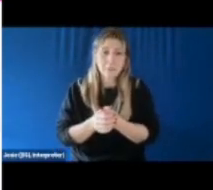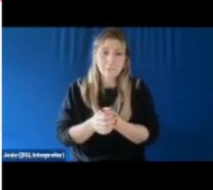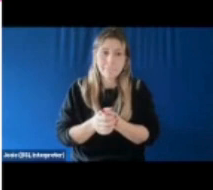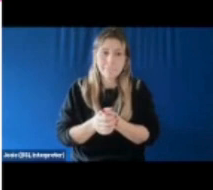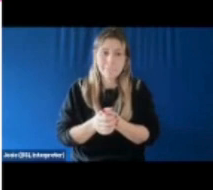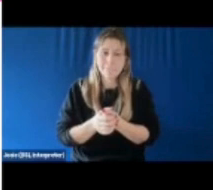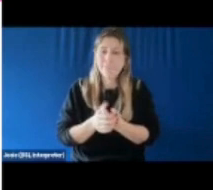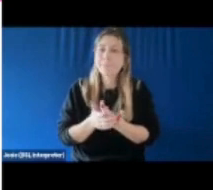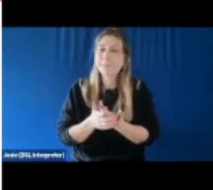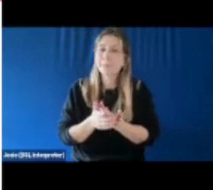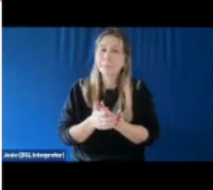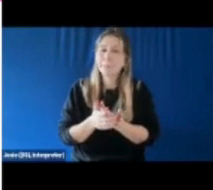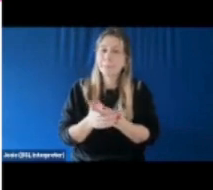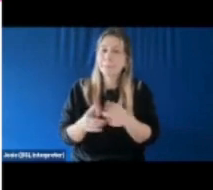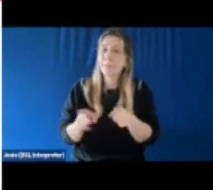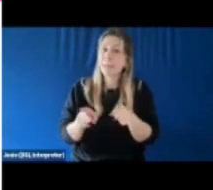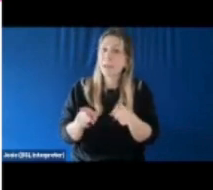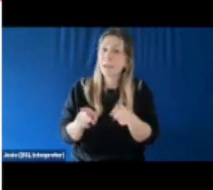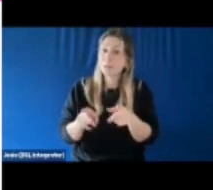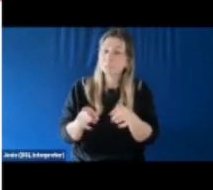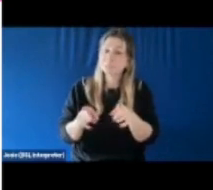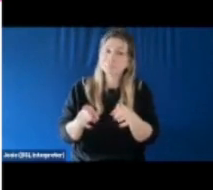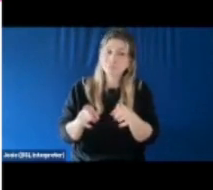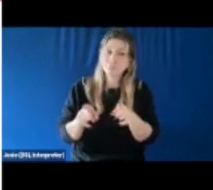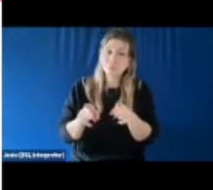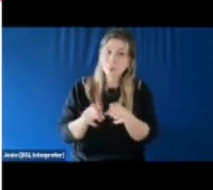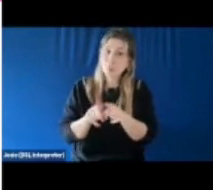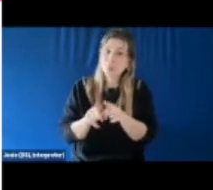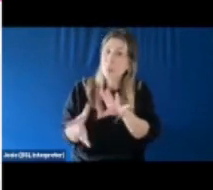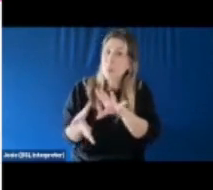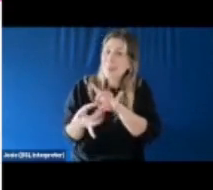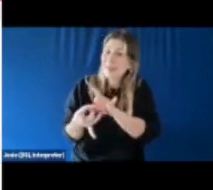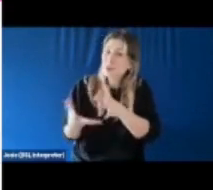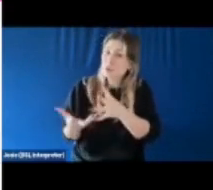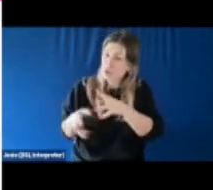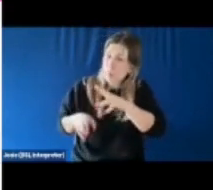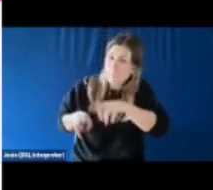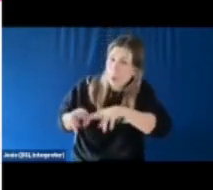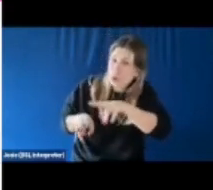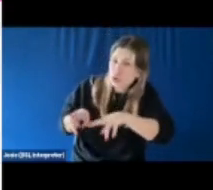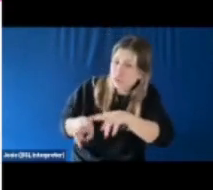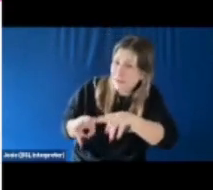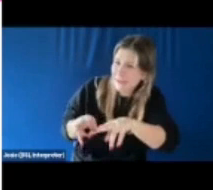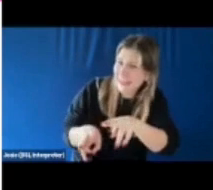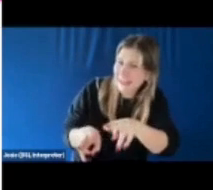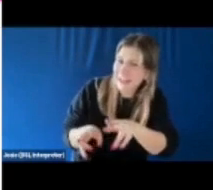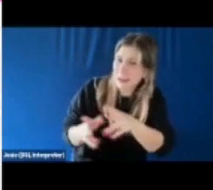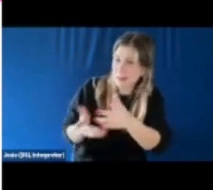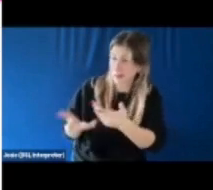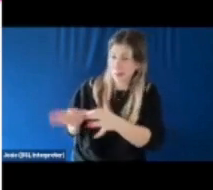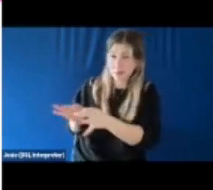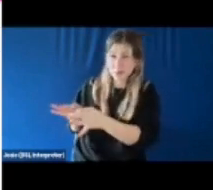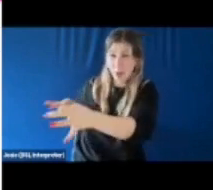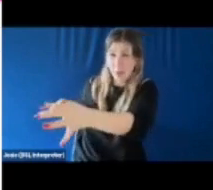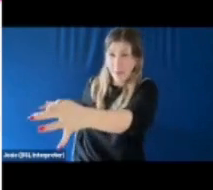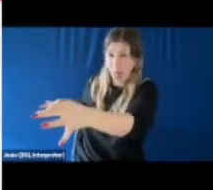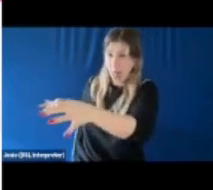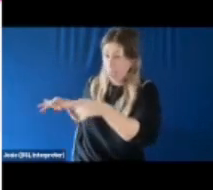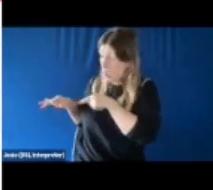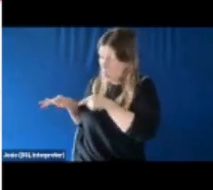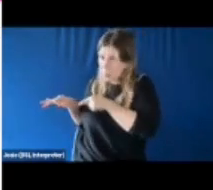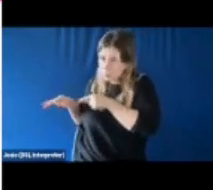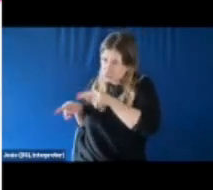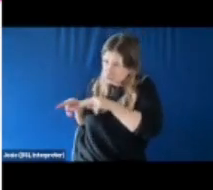It's also about monitoring and measuring change over time, evaluating what you've been doing so you can see how your strategy is working in